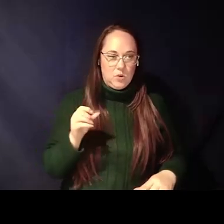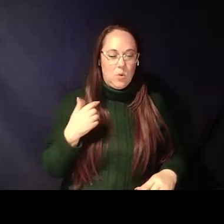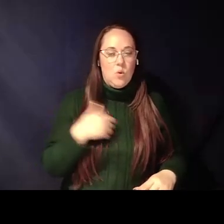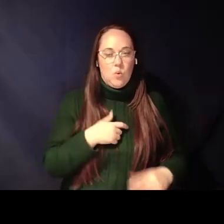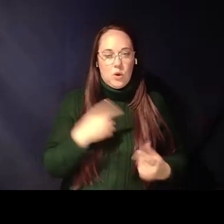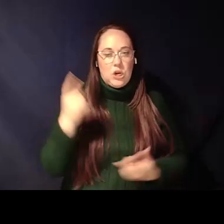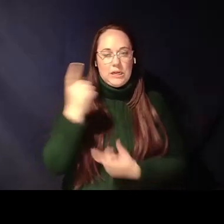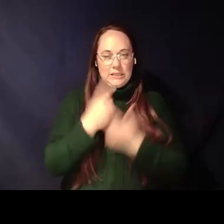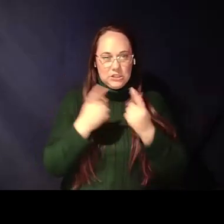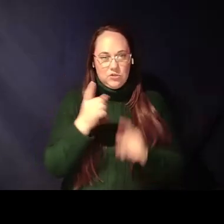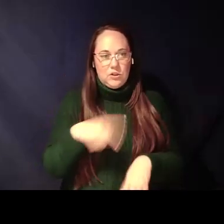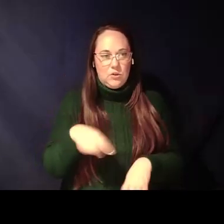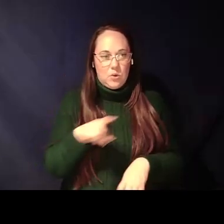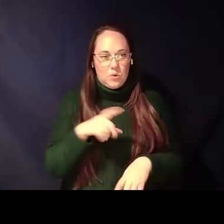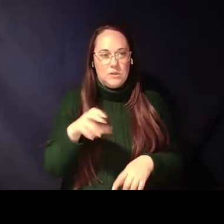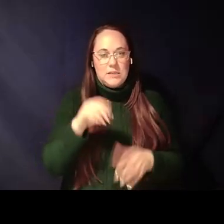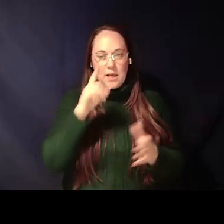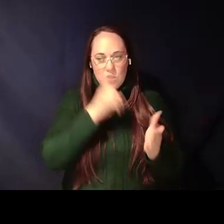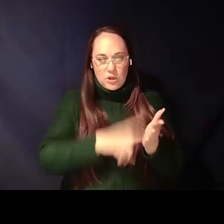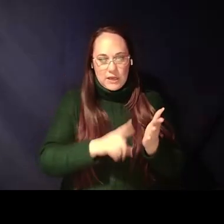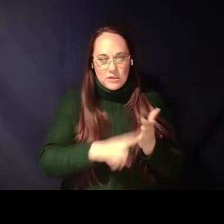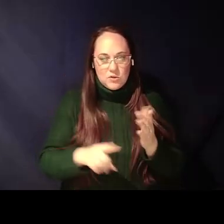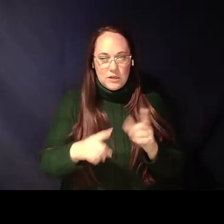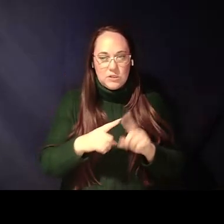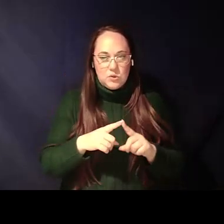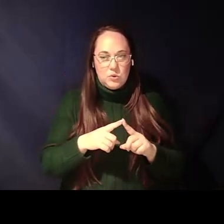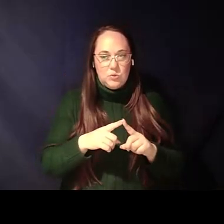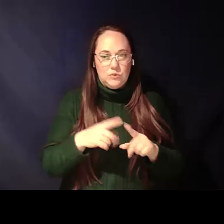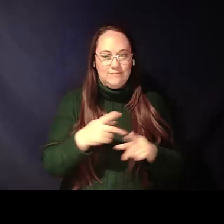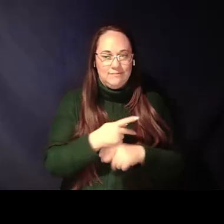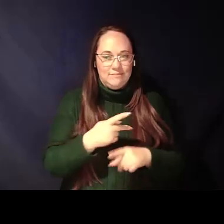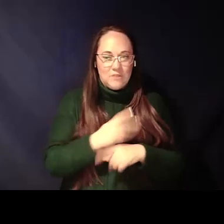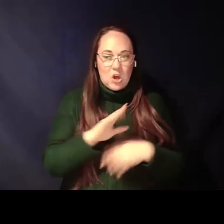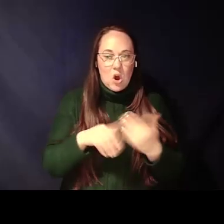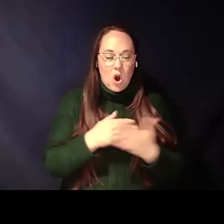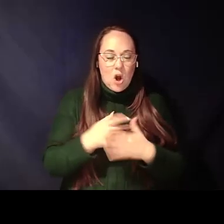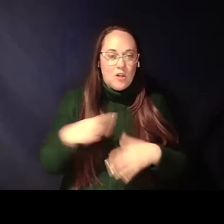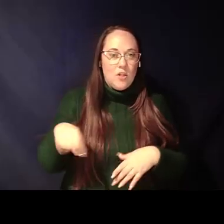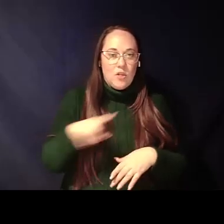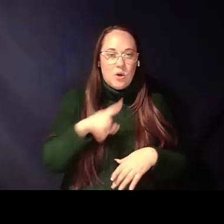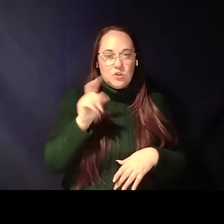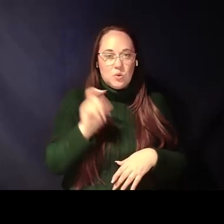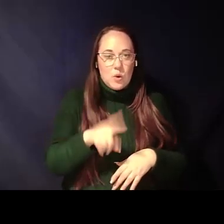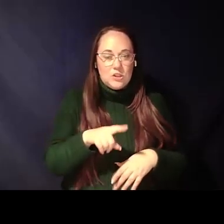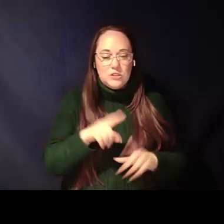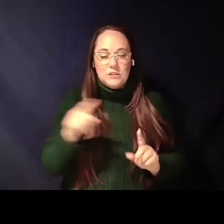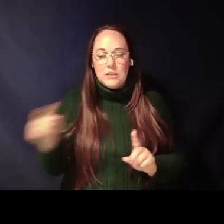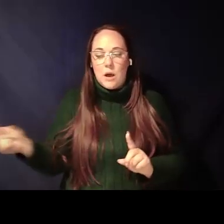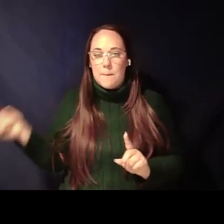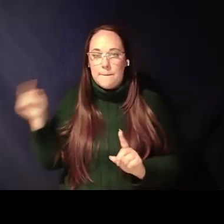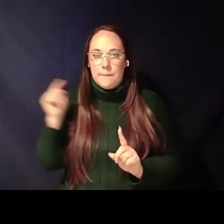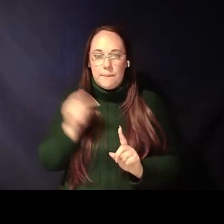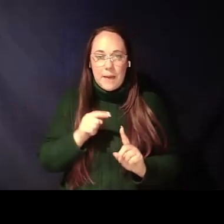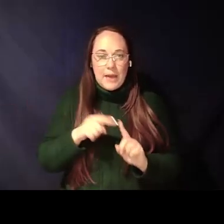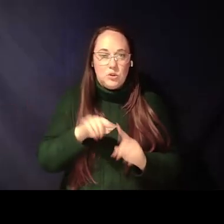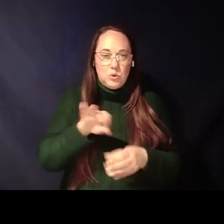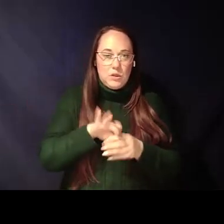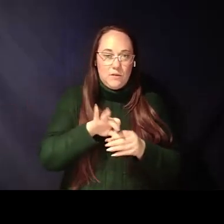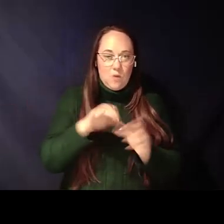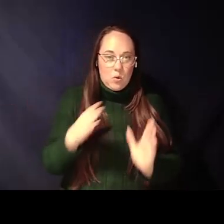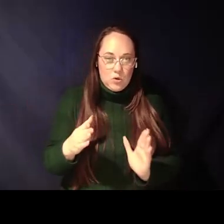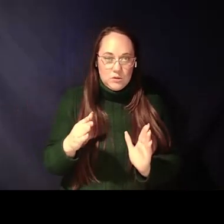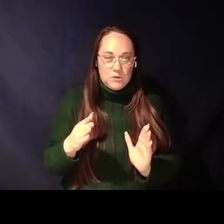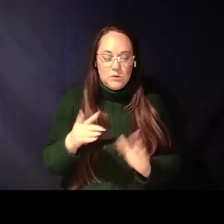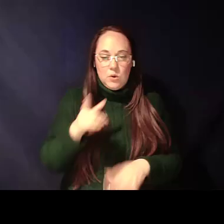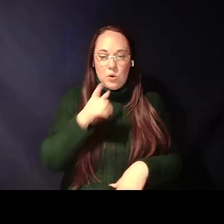considering those and looking into those to see. Ultimately, all of those questions come back to the voters